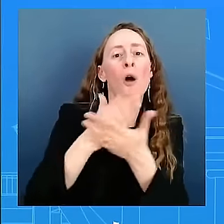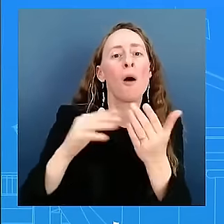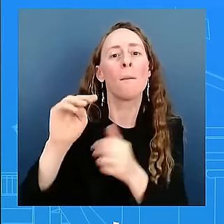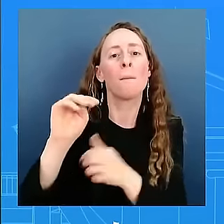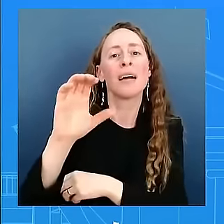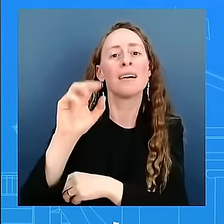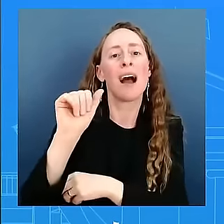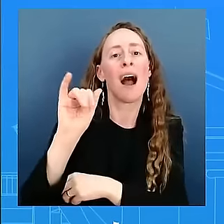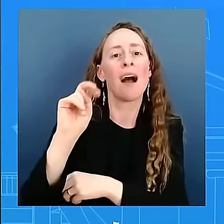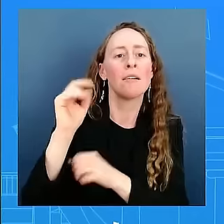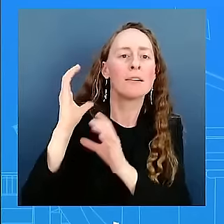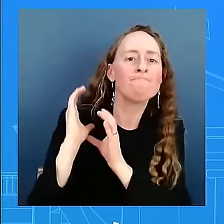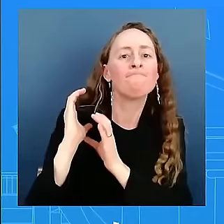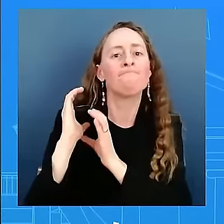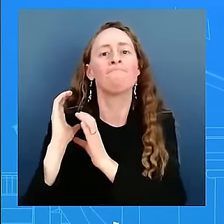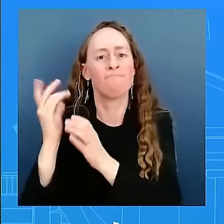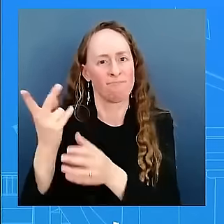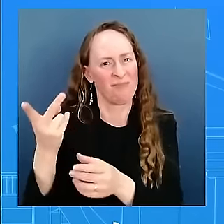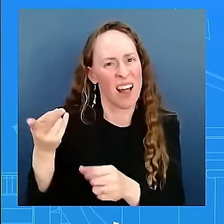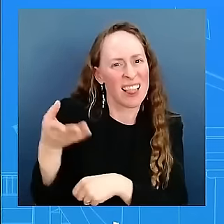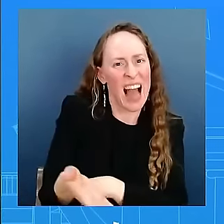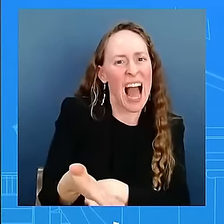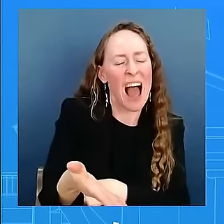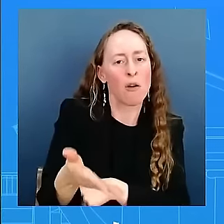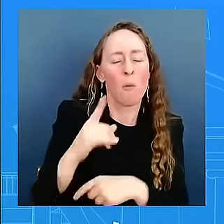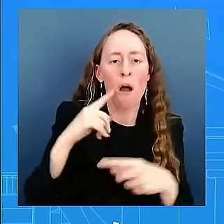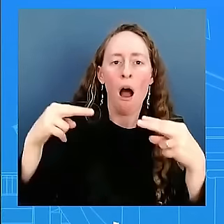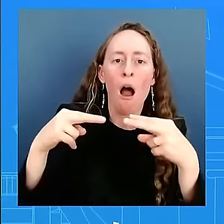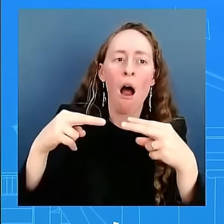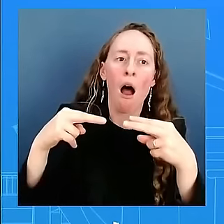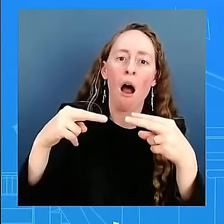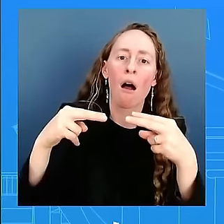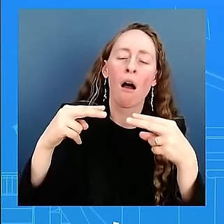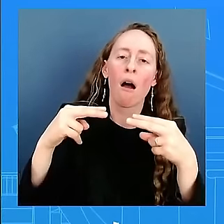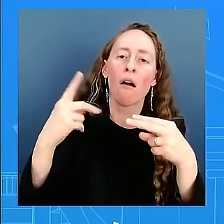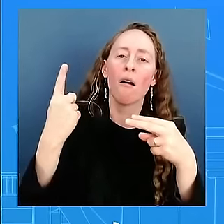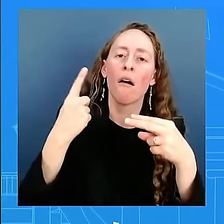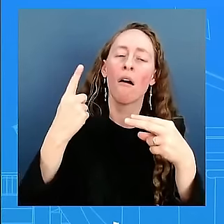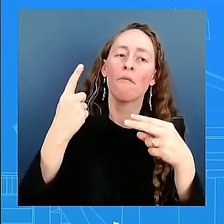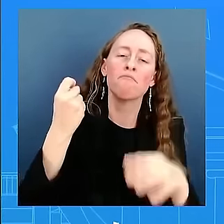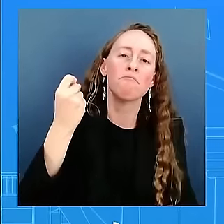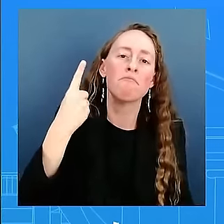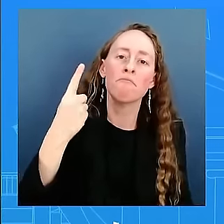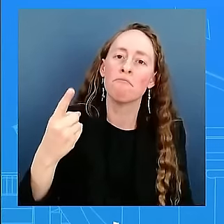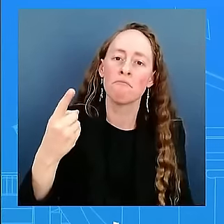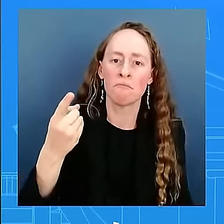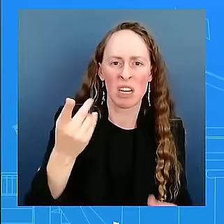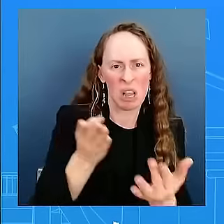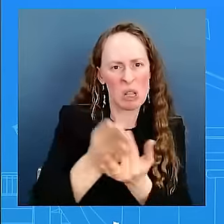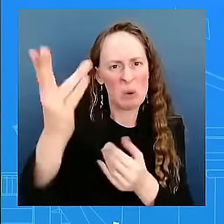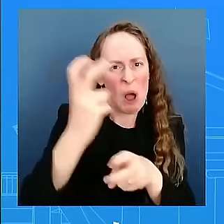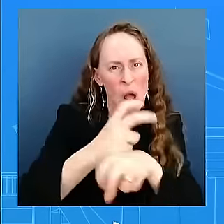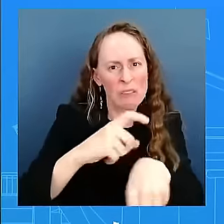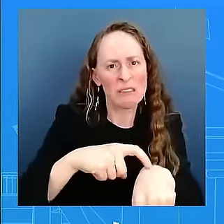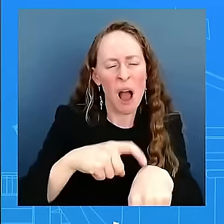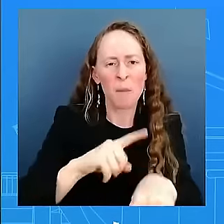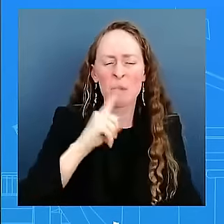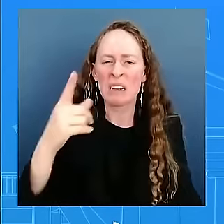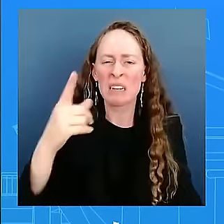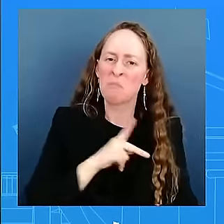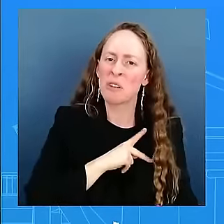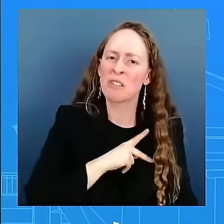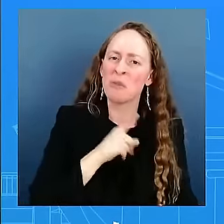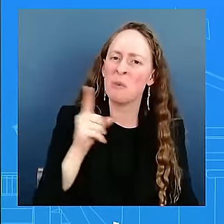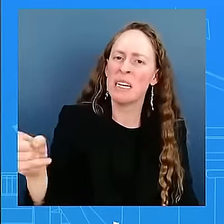was a kind of extraordinary personal exchange in the Oval Office, and the family members